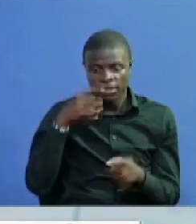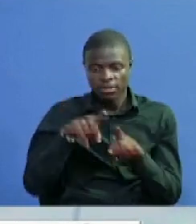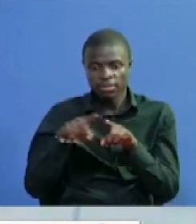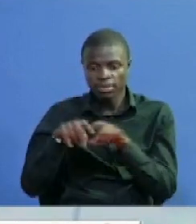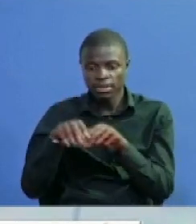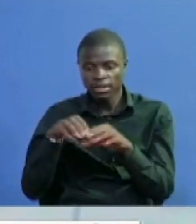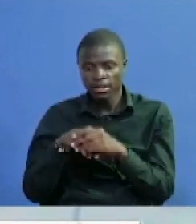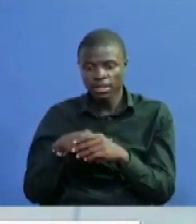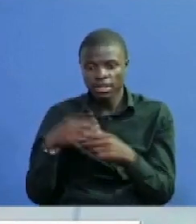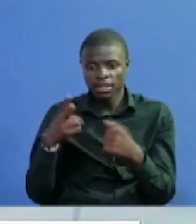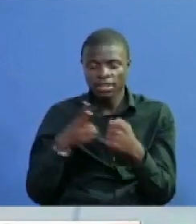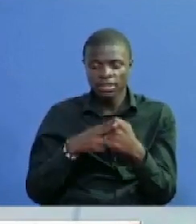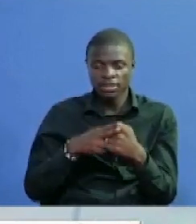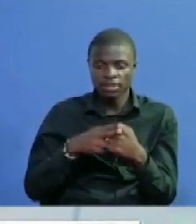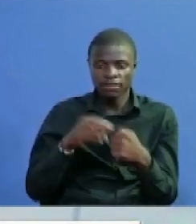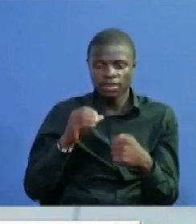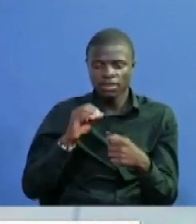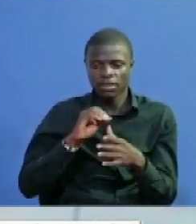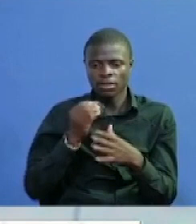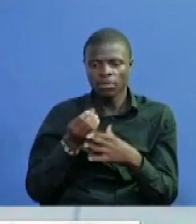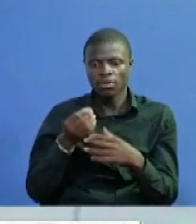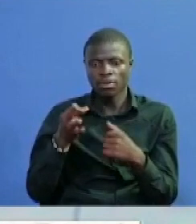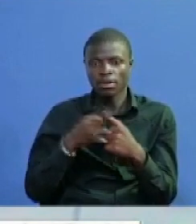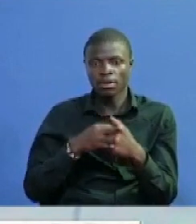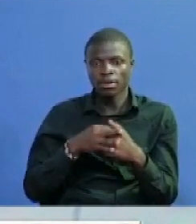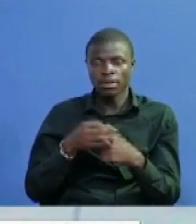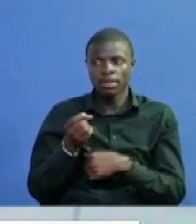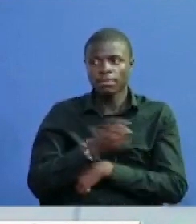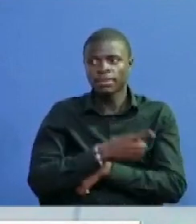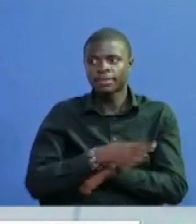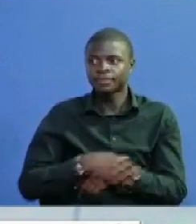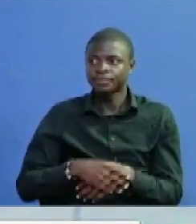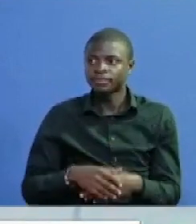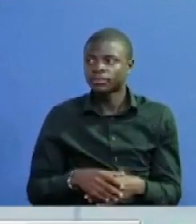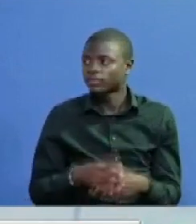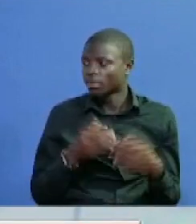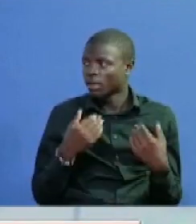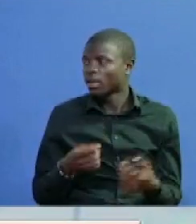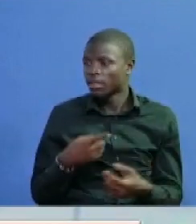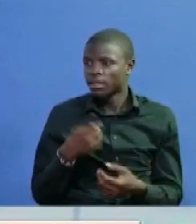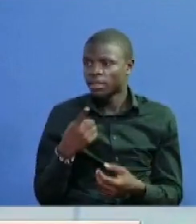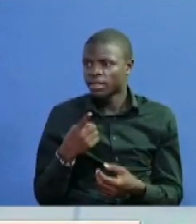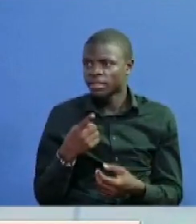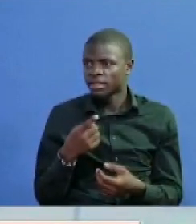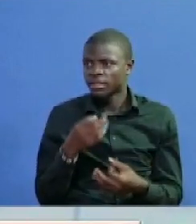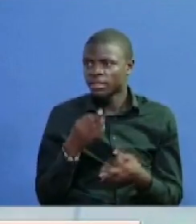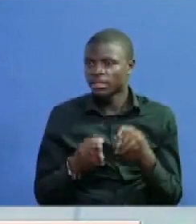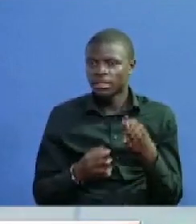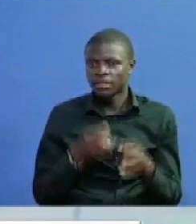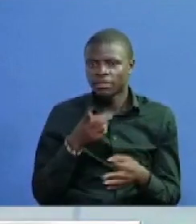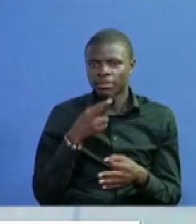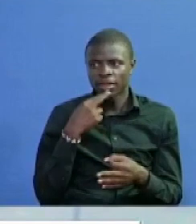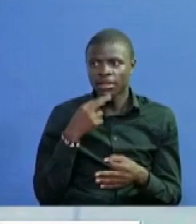7th or 8th month after taking oath of office. Yeah, 7th. 7th. Now that, even if you are poor in